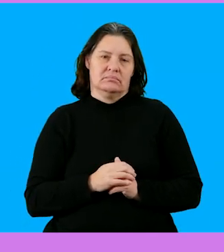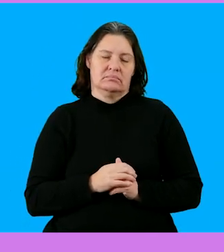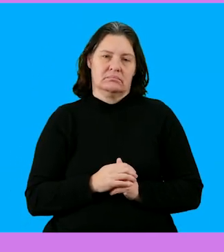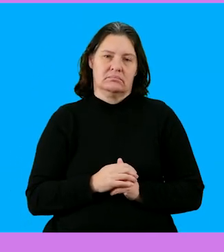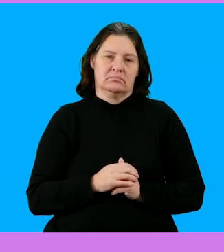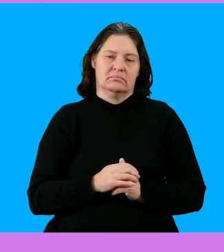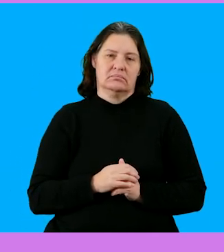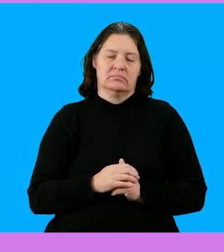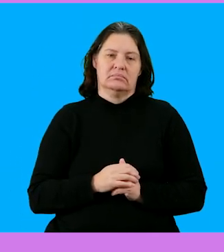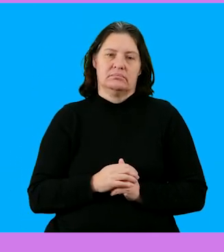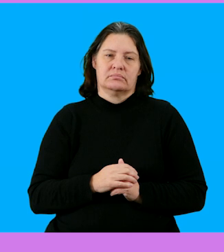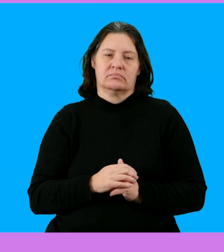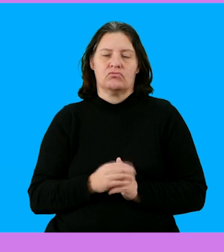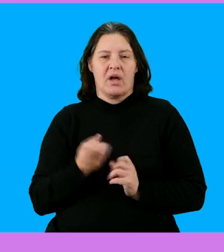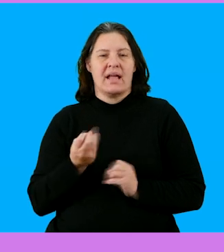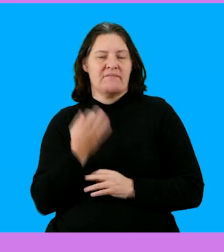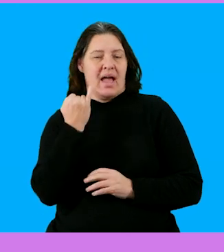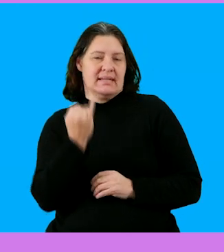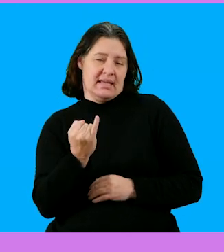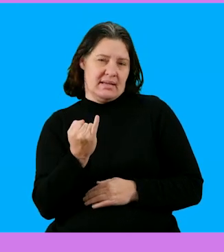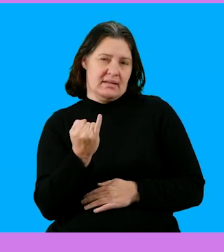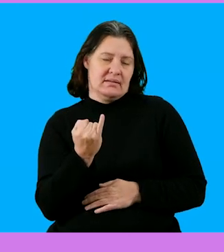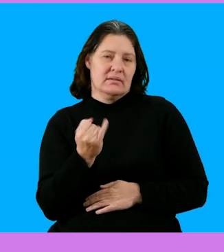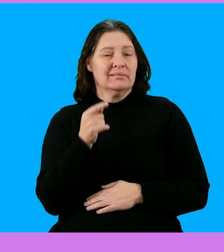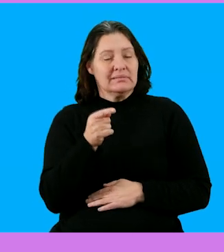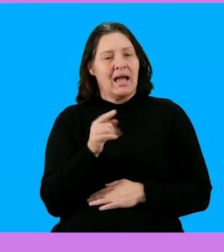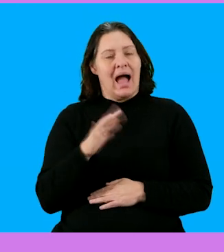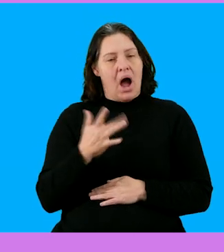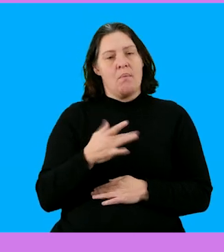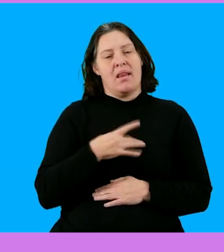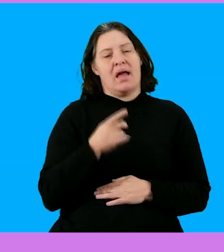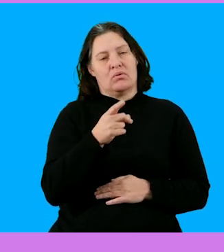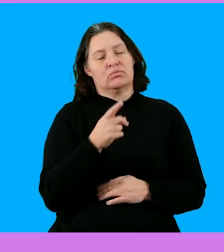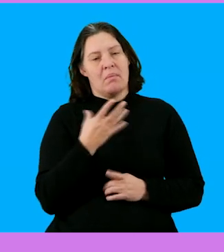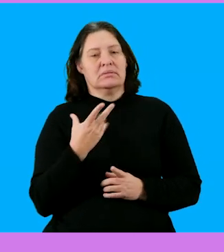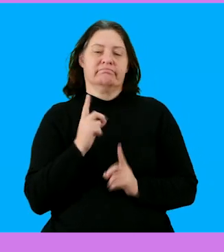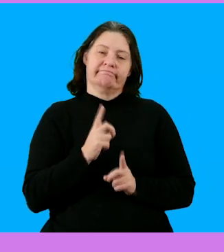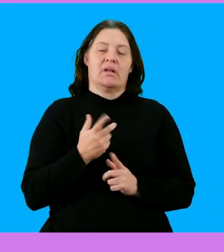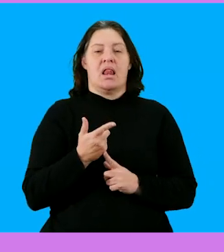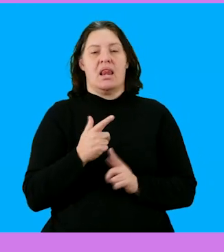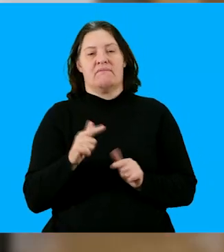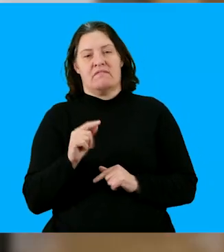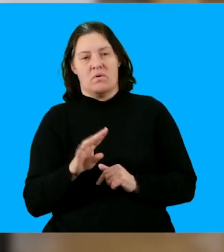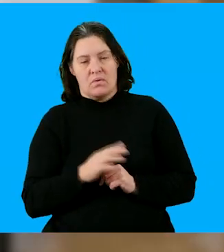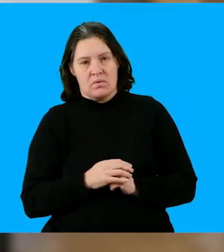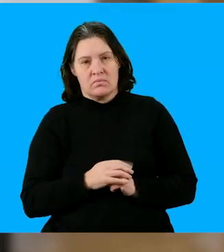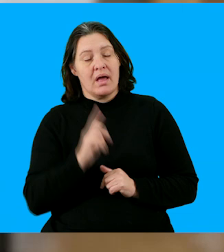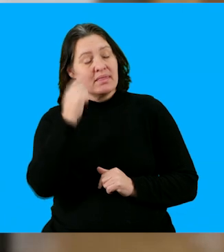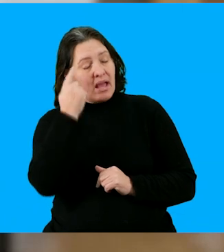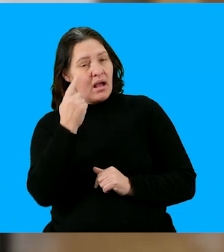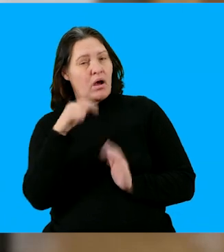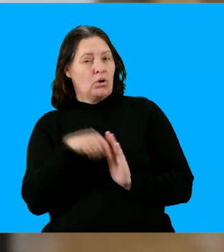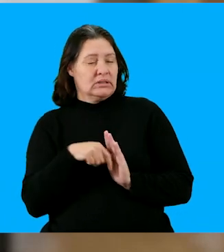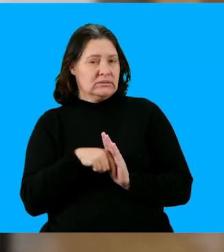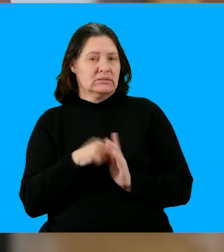Okay, so just to give you an idea, so this is the way I would like you to tackle level four questions. Think of the context and